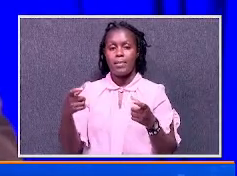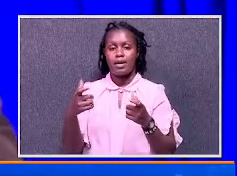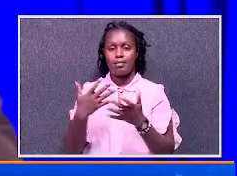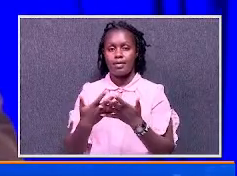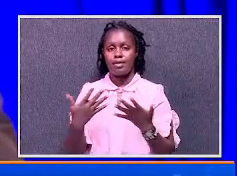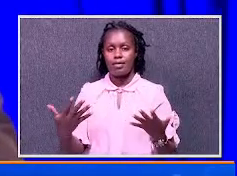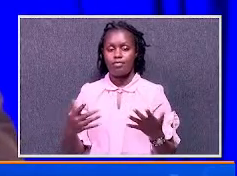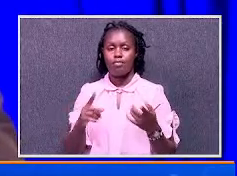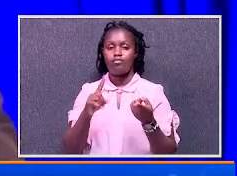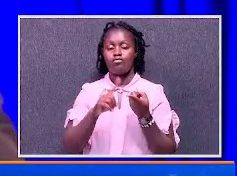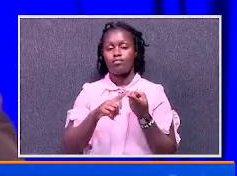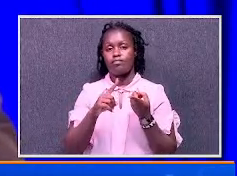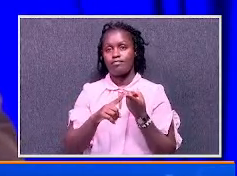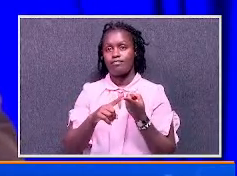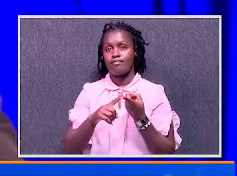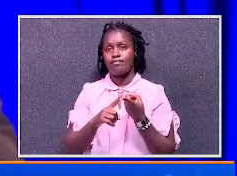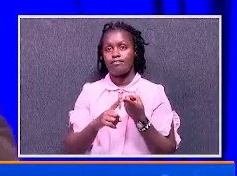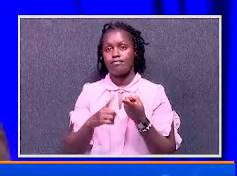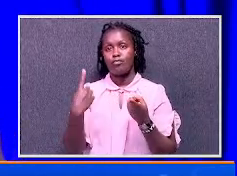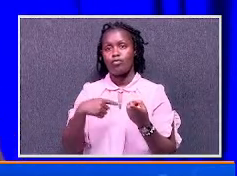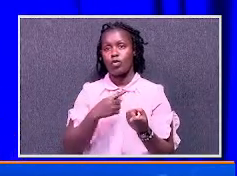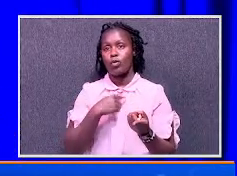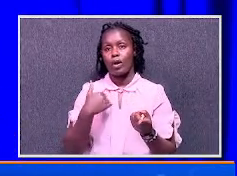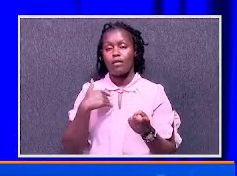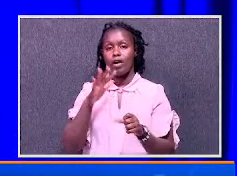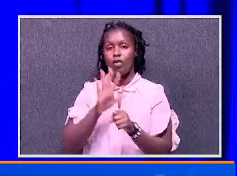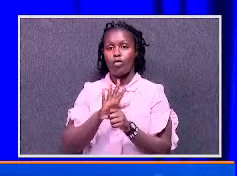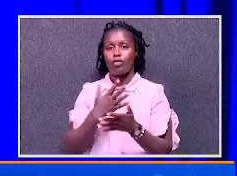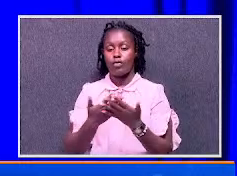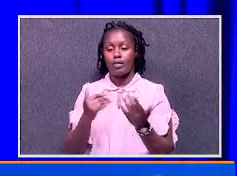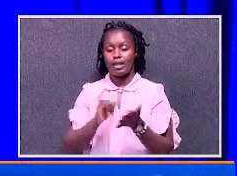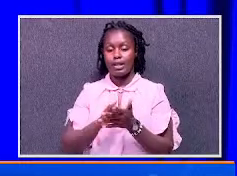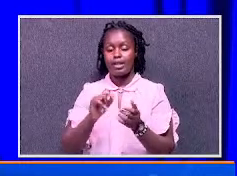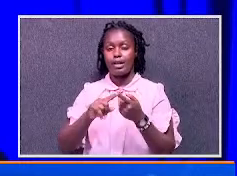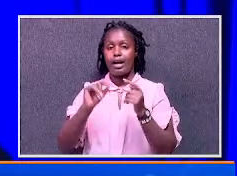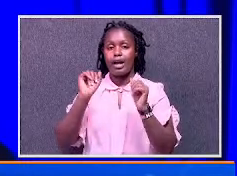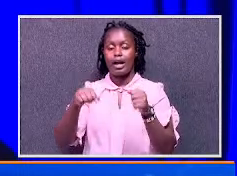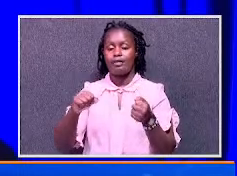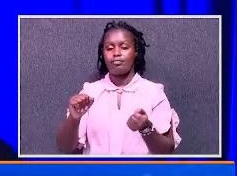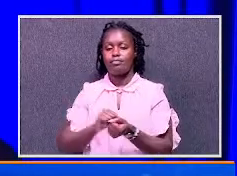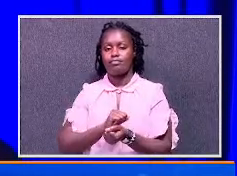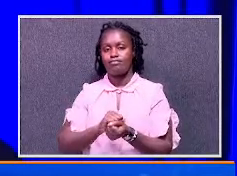that we have so many things that can kill us in this country.